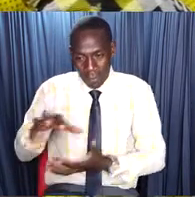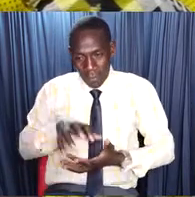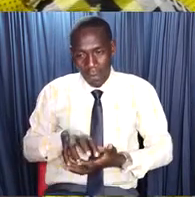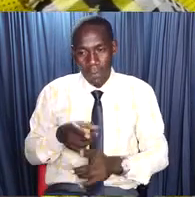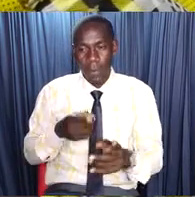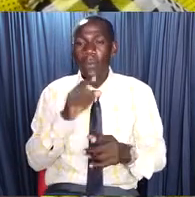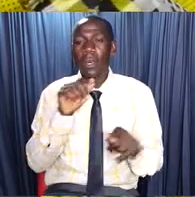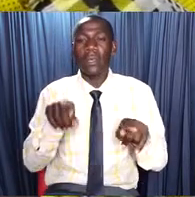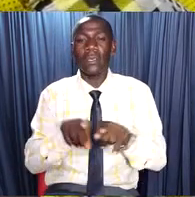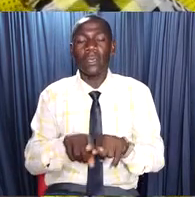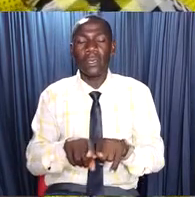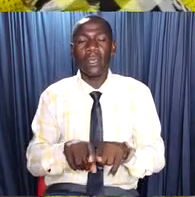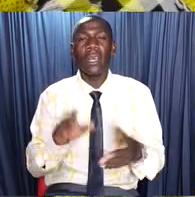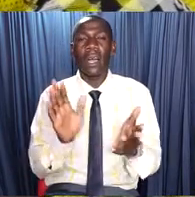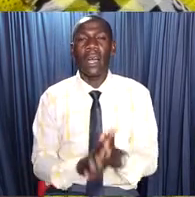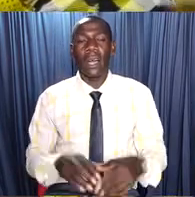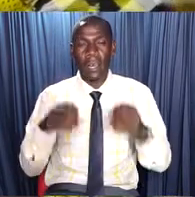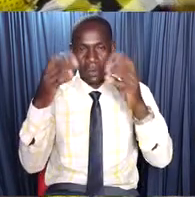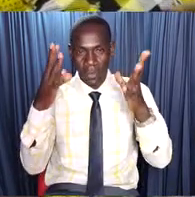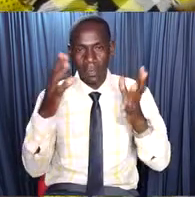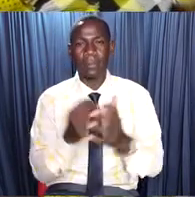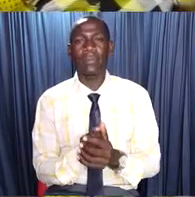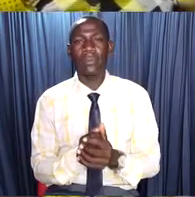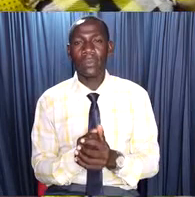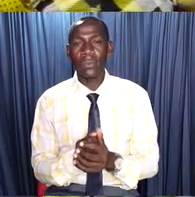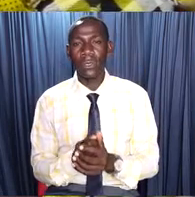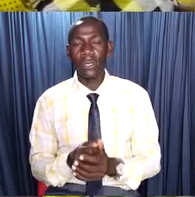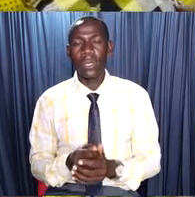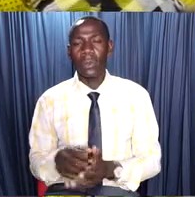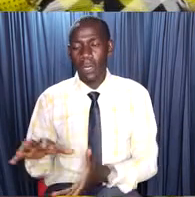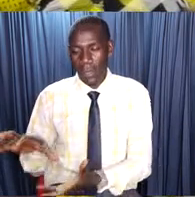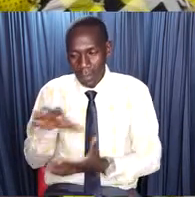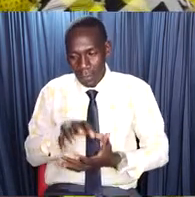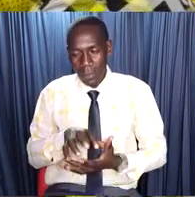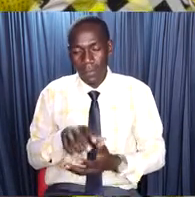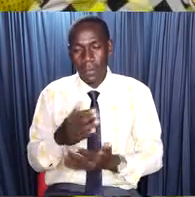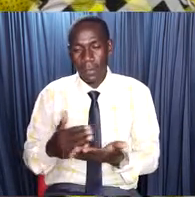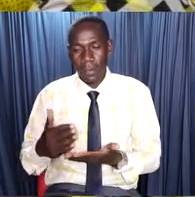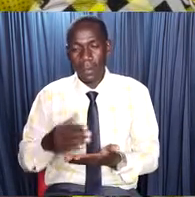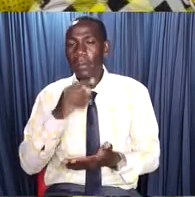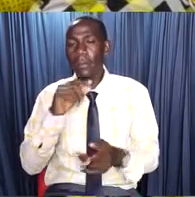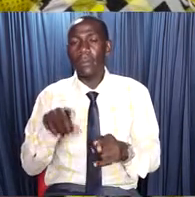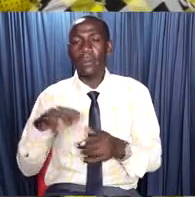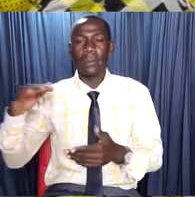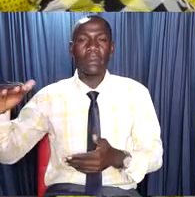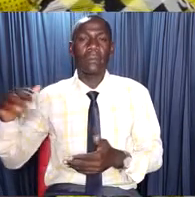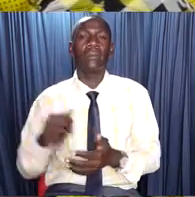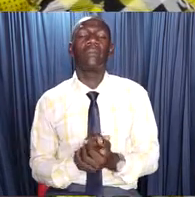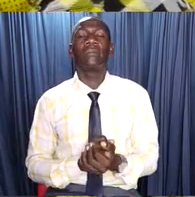get the inheritance of sons. Hallelujah. Hallelujah. Atafata fungu la mwana. He will get a portion of the son.